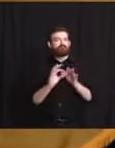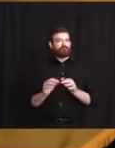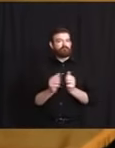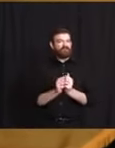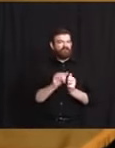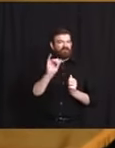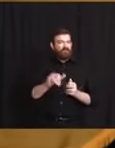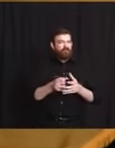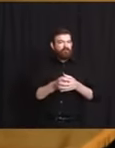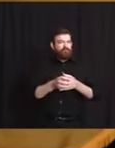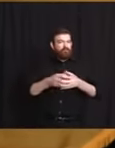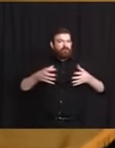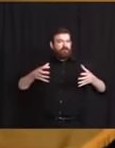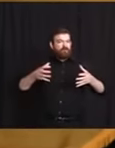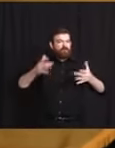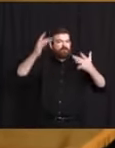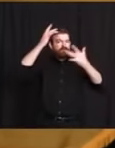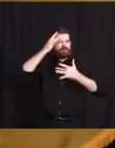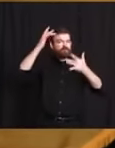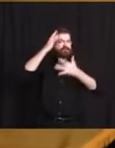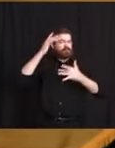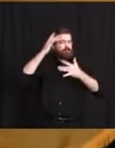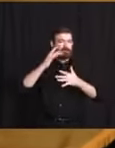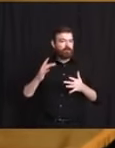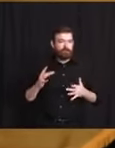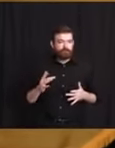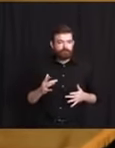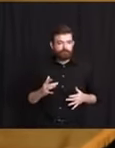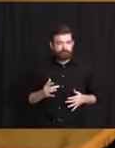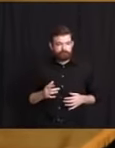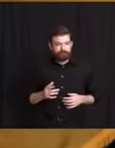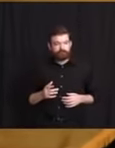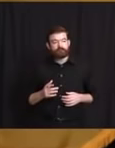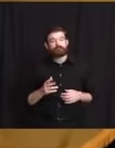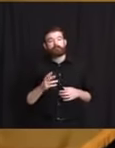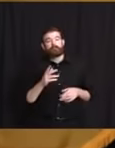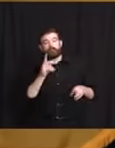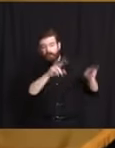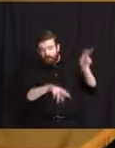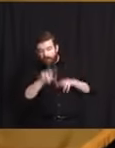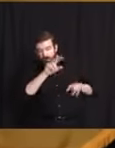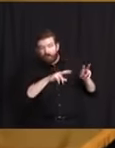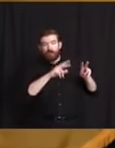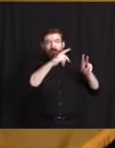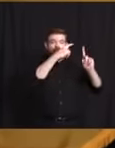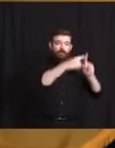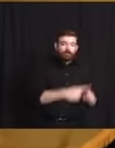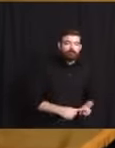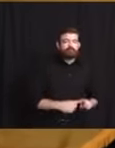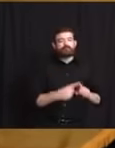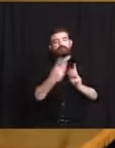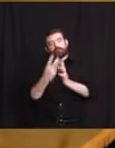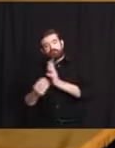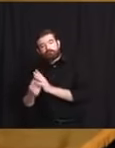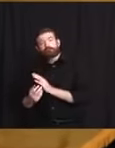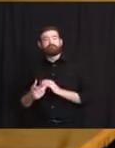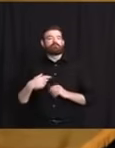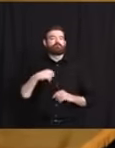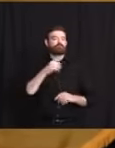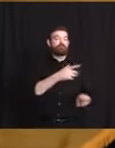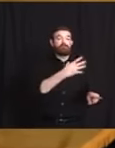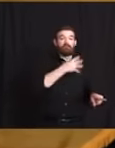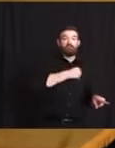reviewed new cases and deaths. The breakdown by race and ethnicity is as follows: white